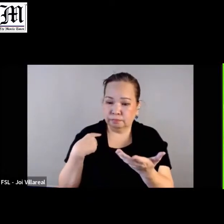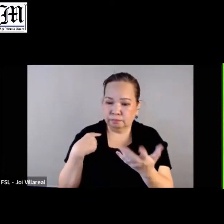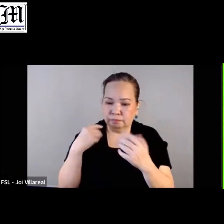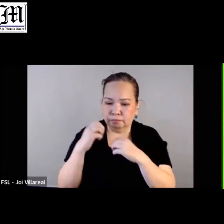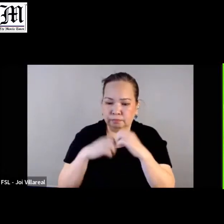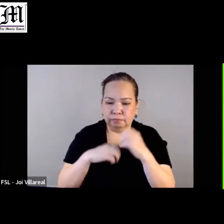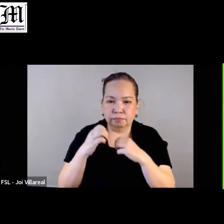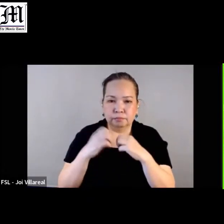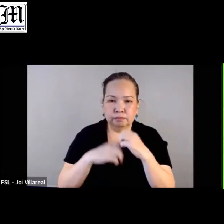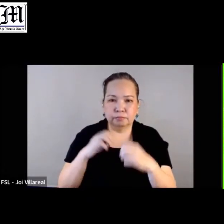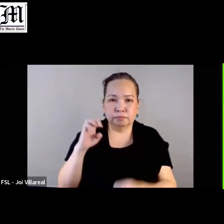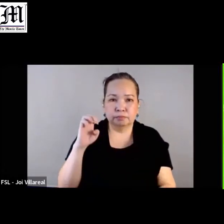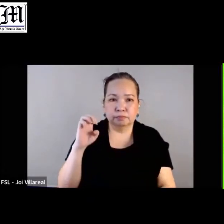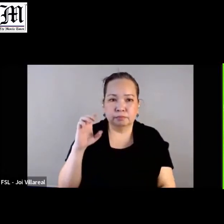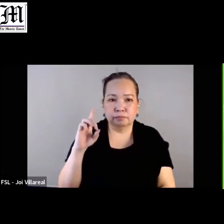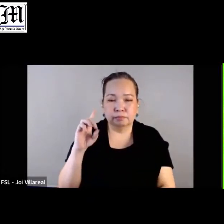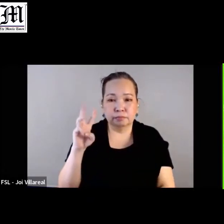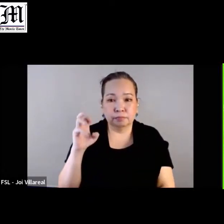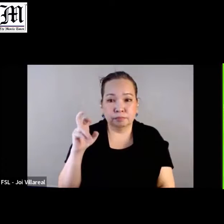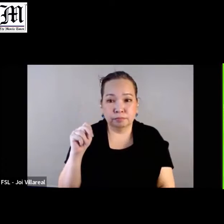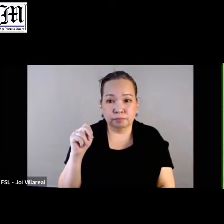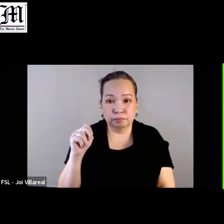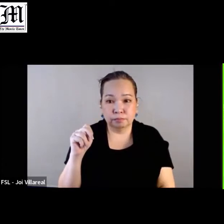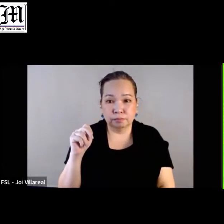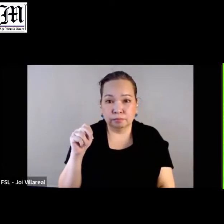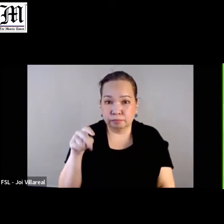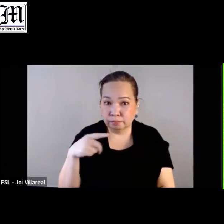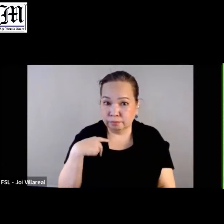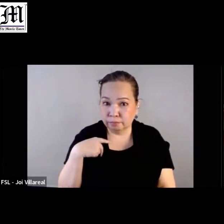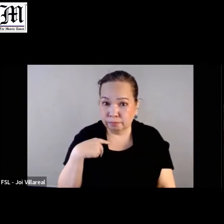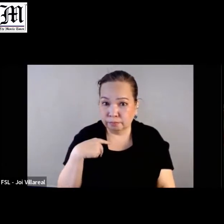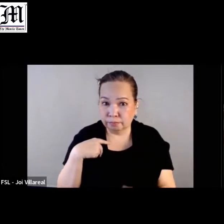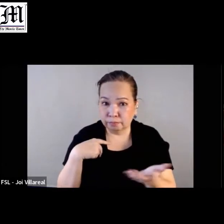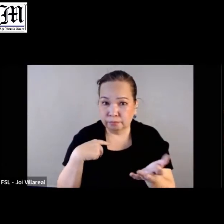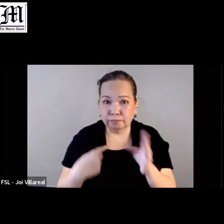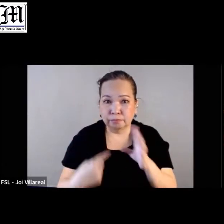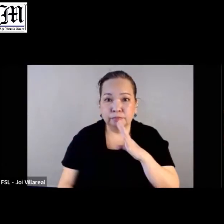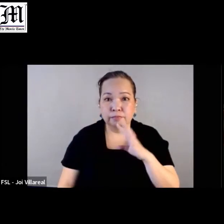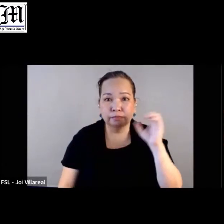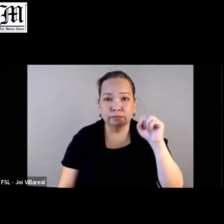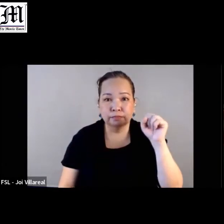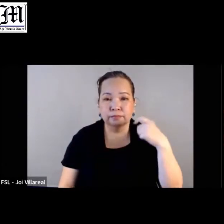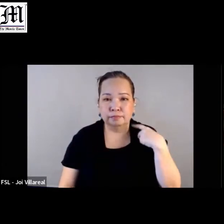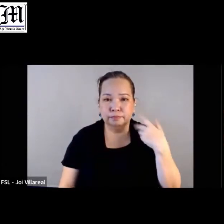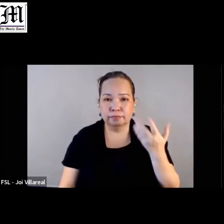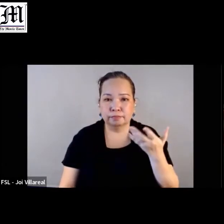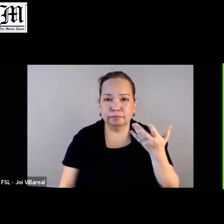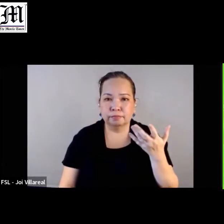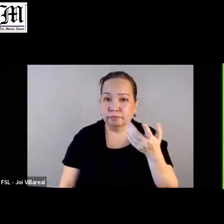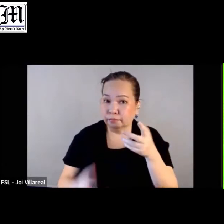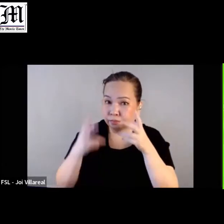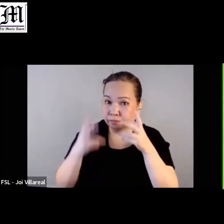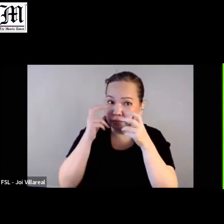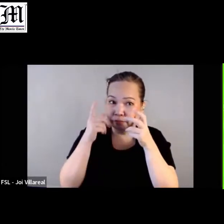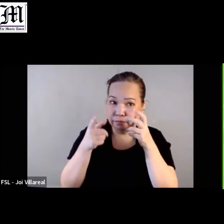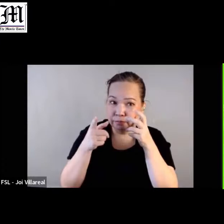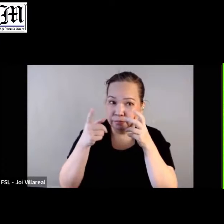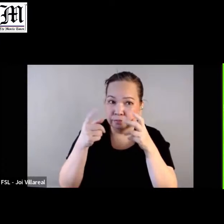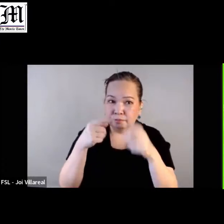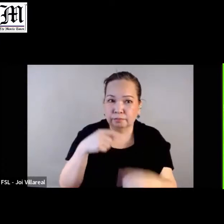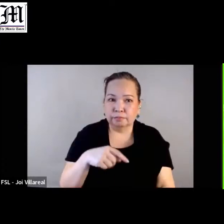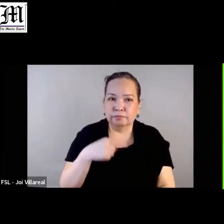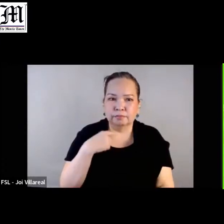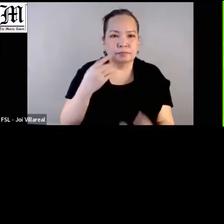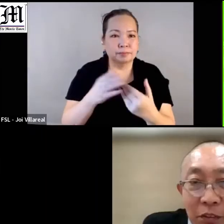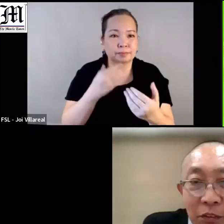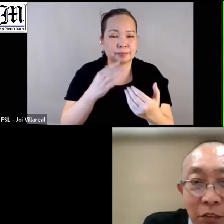Edwin Matungwihan, are you with us? Yes sir, Mr. Chair. Yes, narinig mo naman, ano? Simple lang naman ata yung mo.